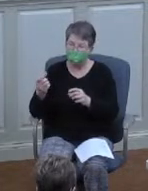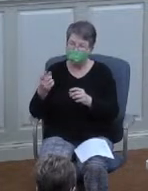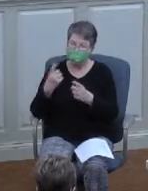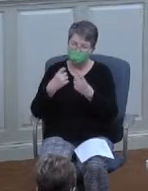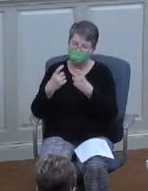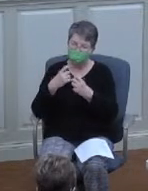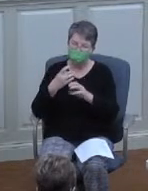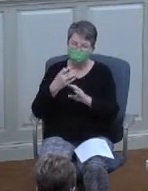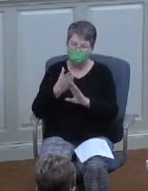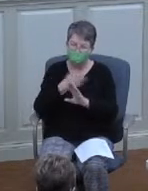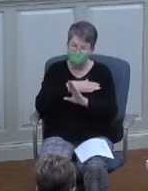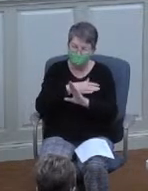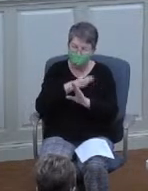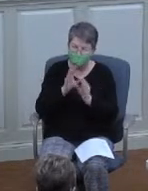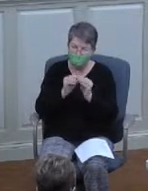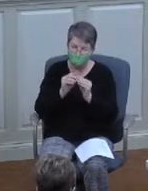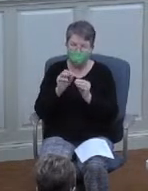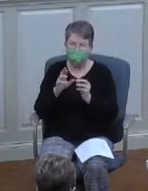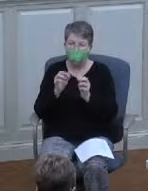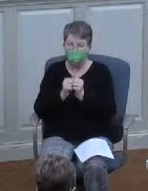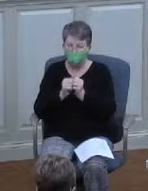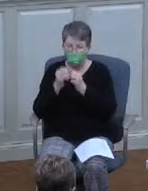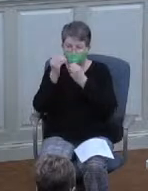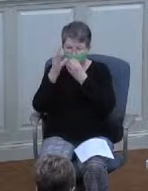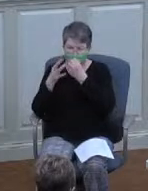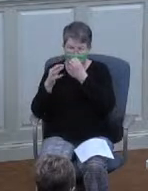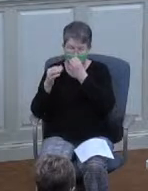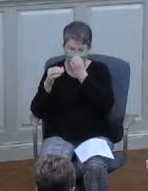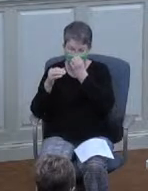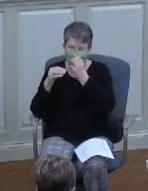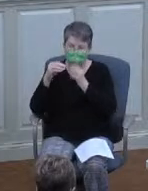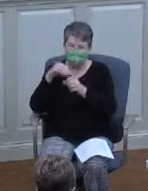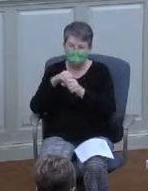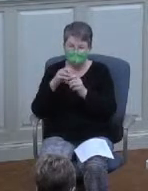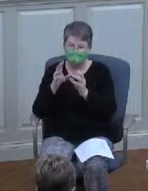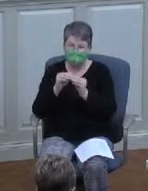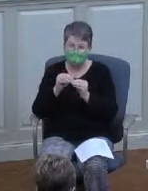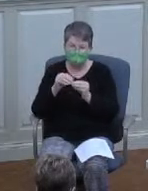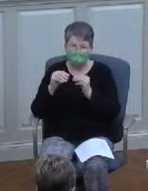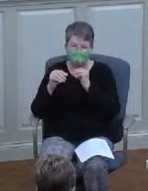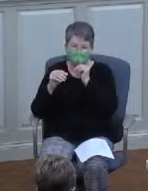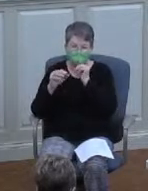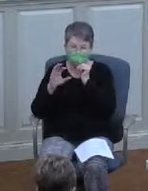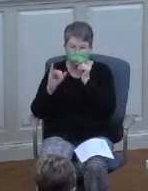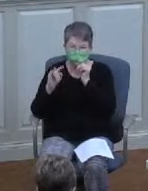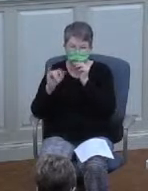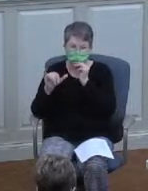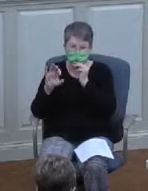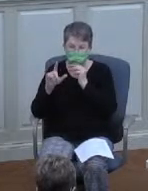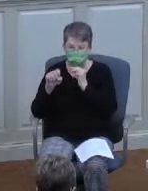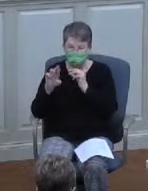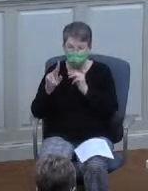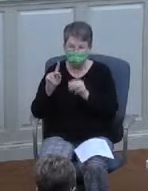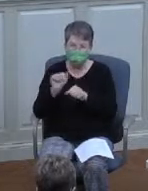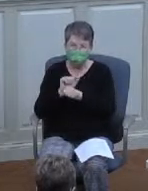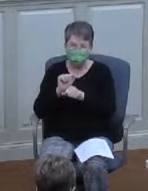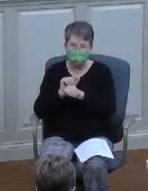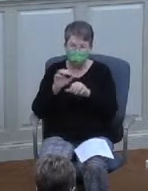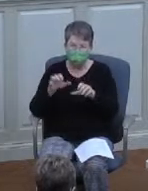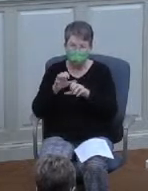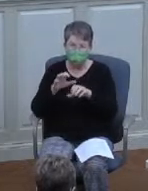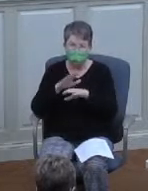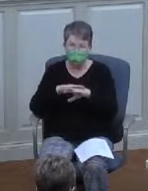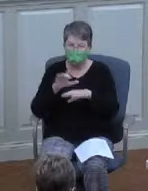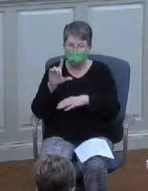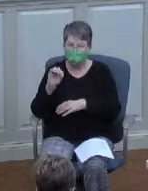before the meeting or with information at the meeting. The city clerk is working actively on the logo. We had talked a